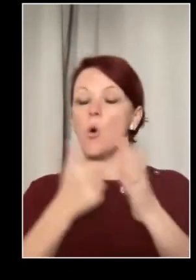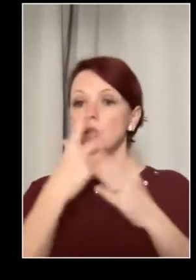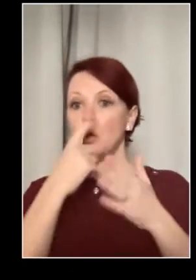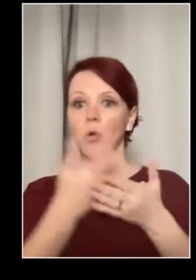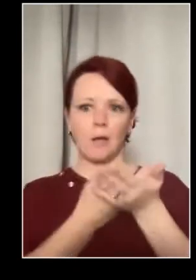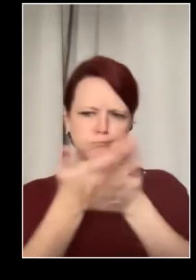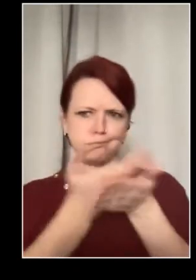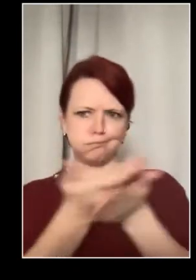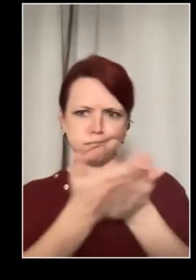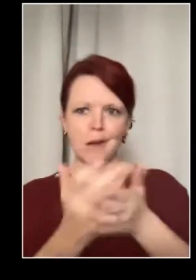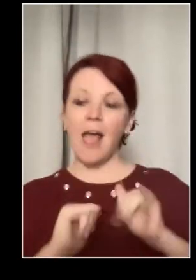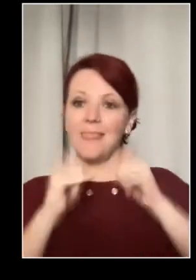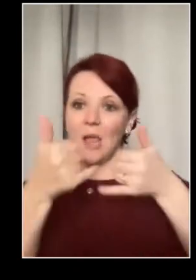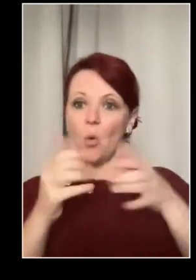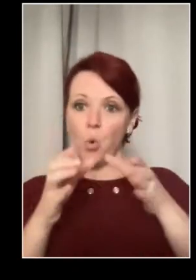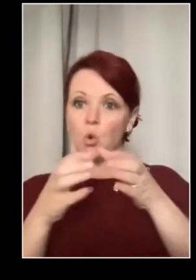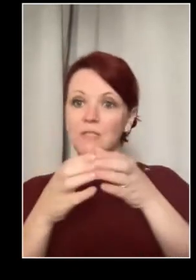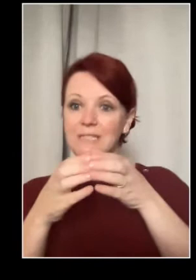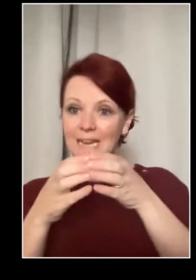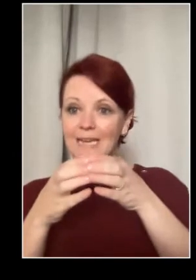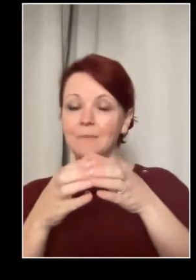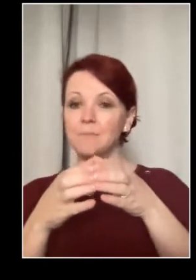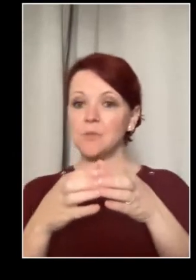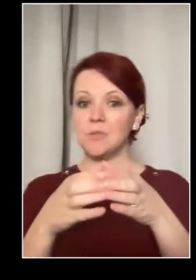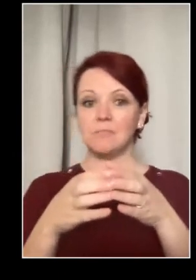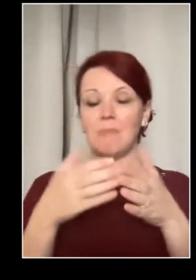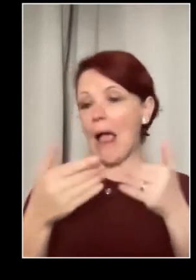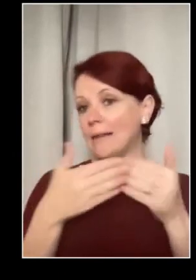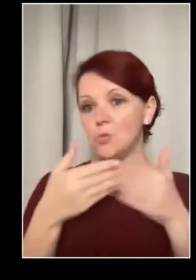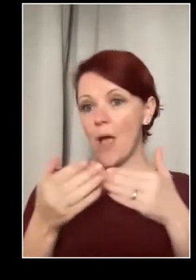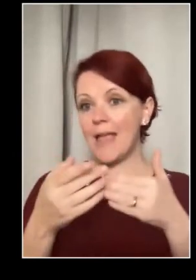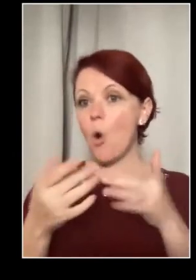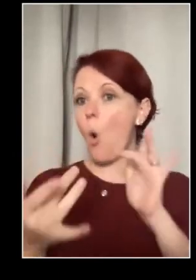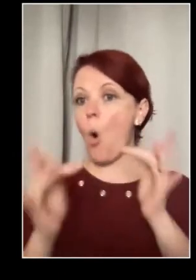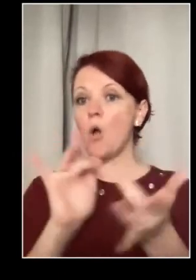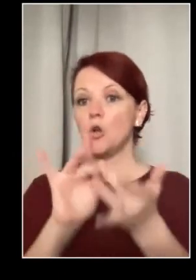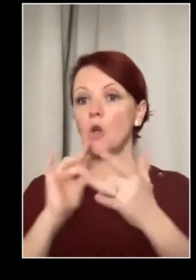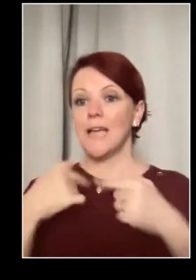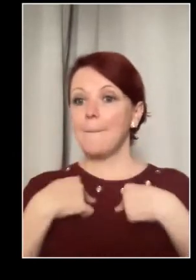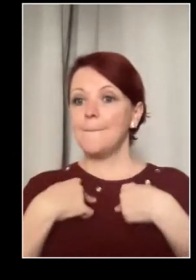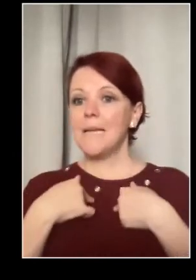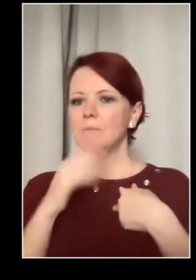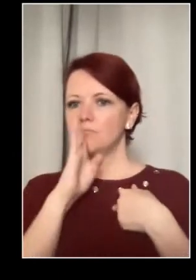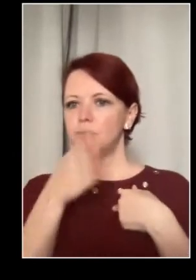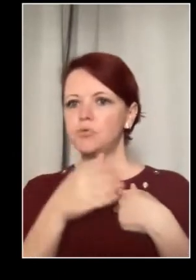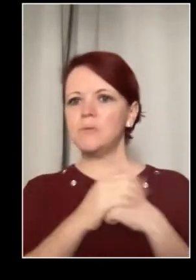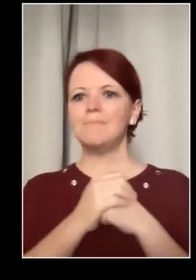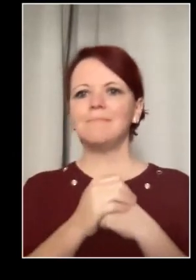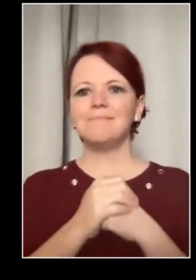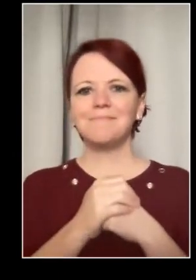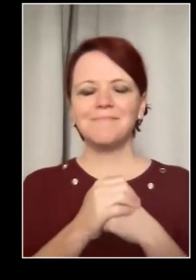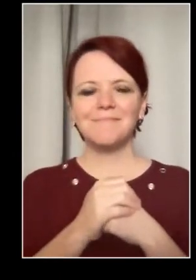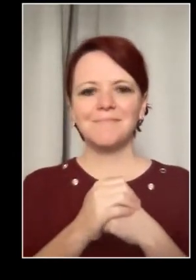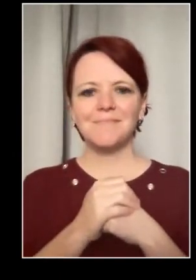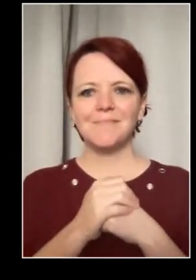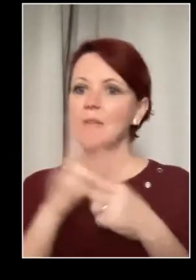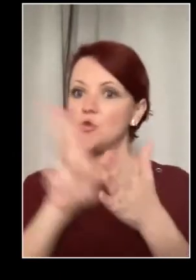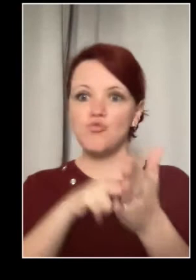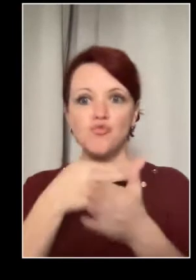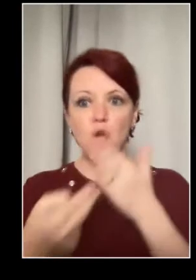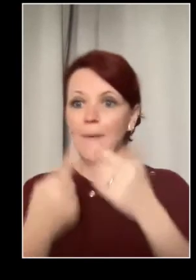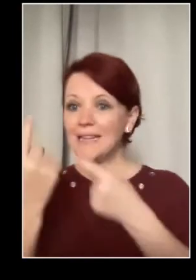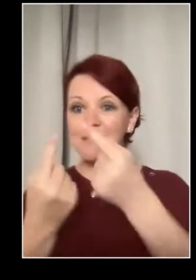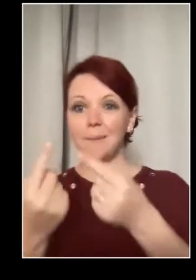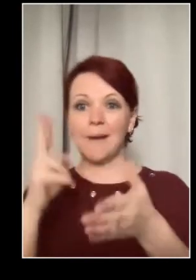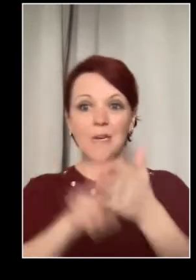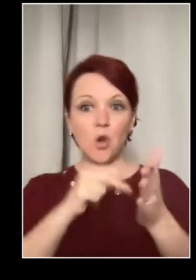you've been in touch with and get in touch with me direct. But thank you so much to everybody, whether you've nominated somebody, nominated yourself, got